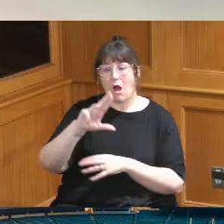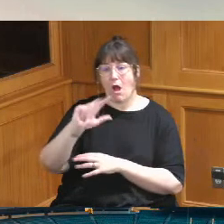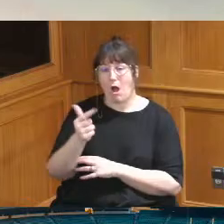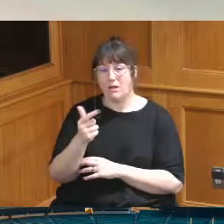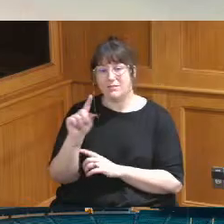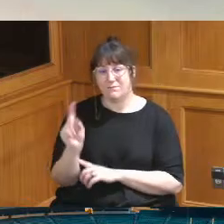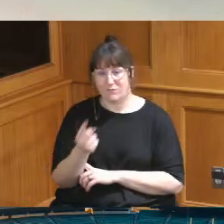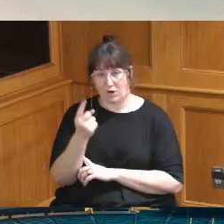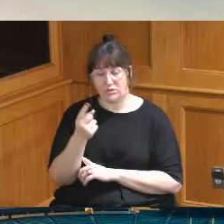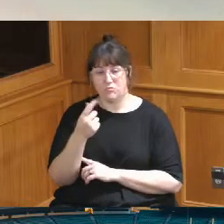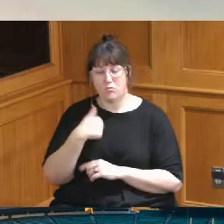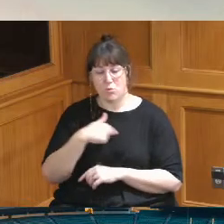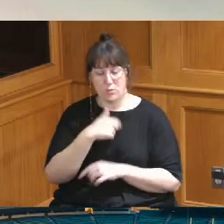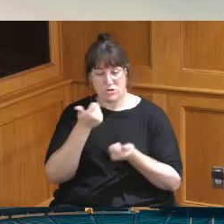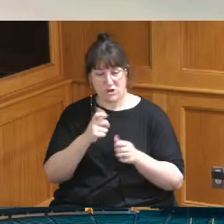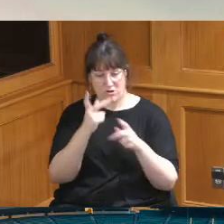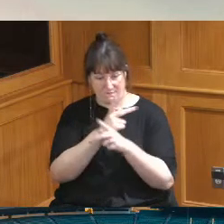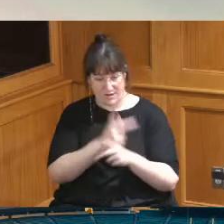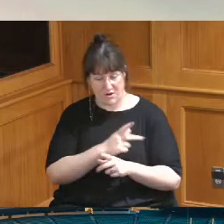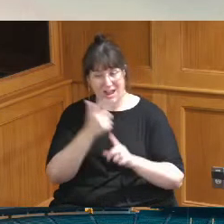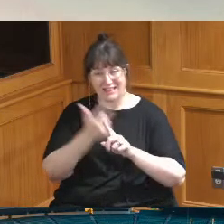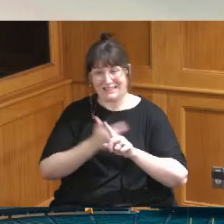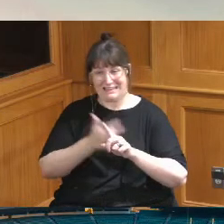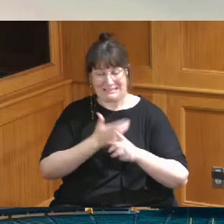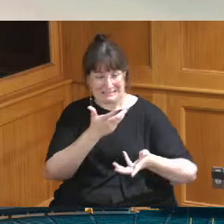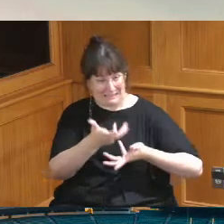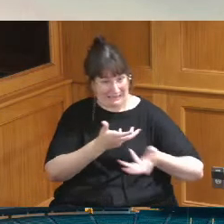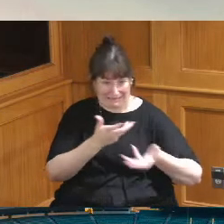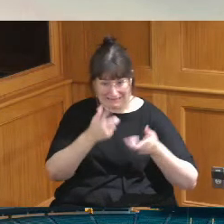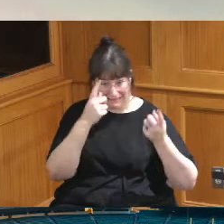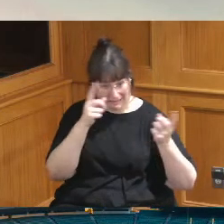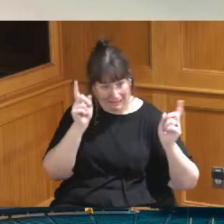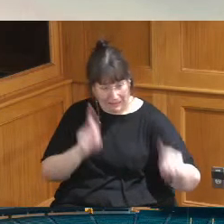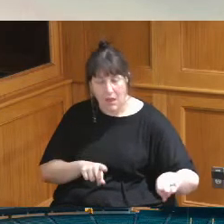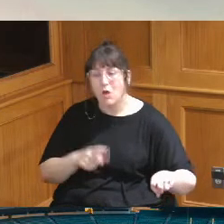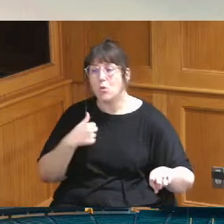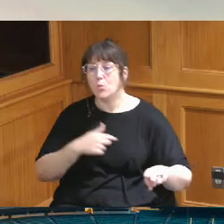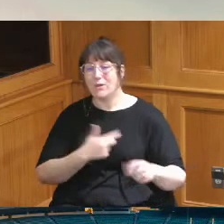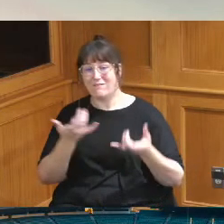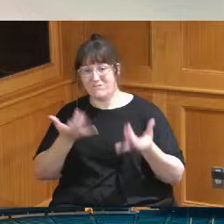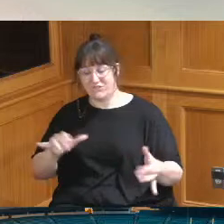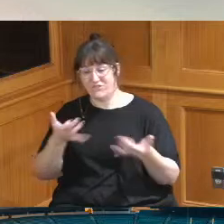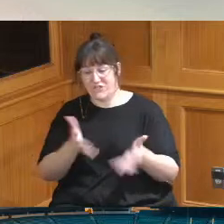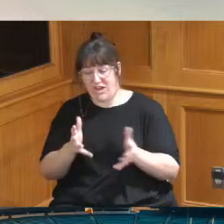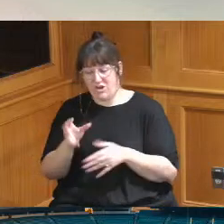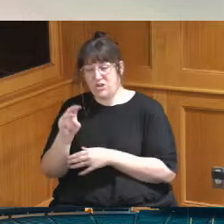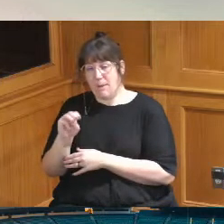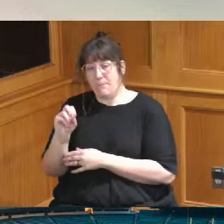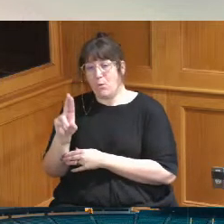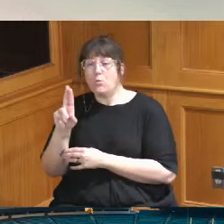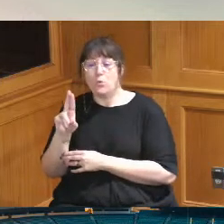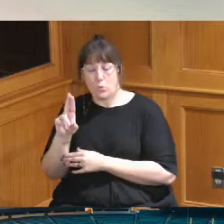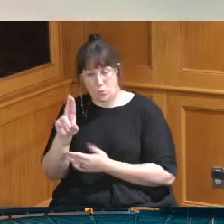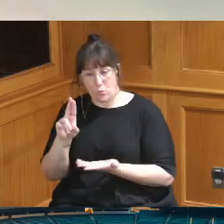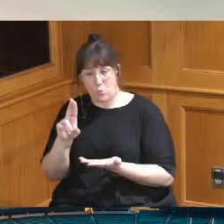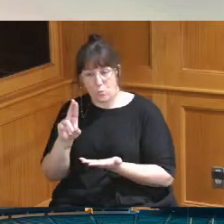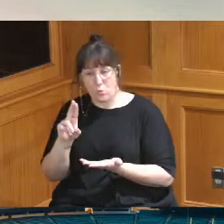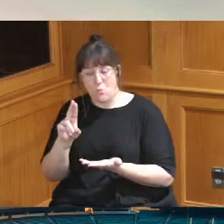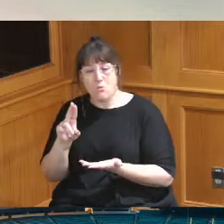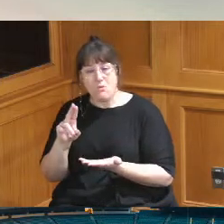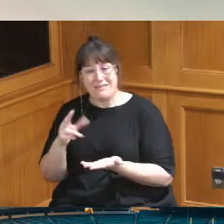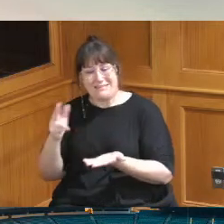1st while we finalized lease negotiations. We also signed a letter of intent on June 30th outlining the